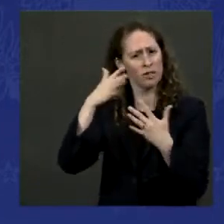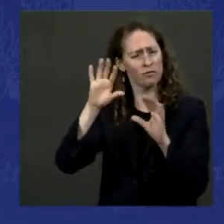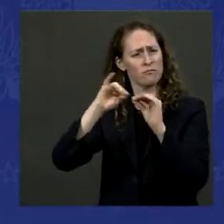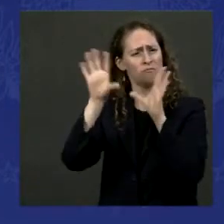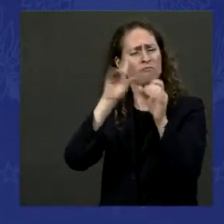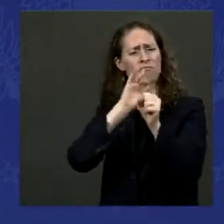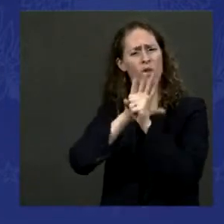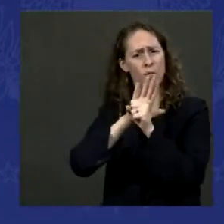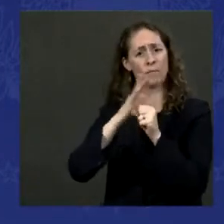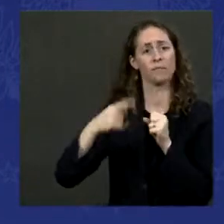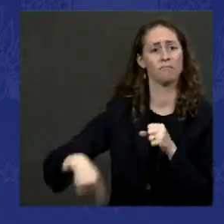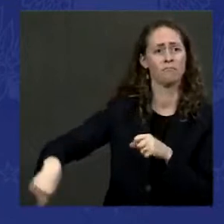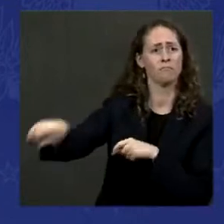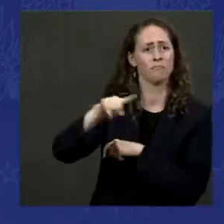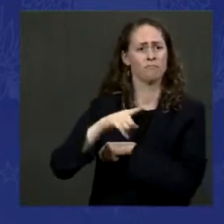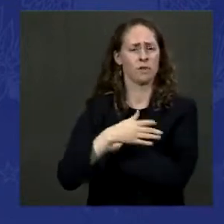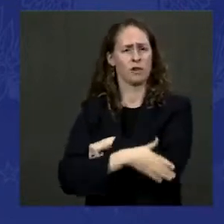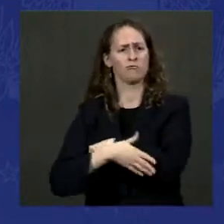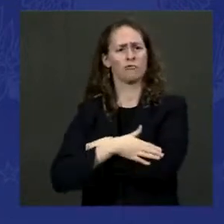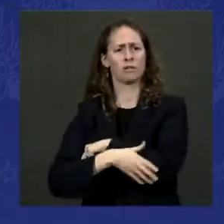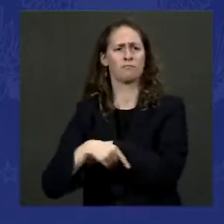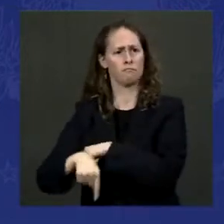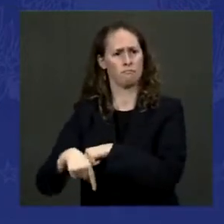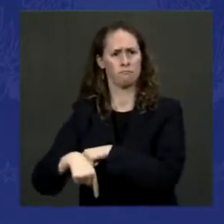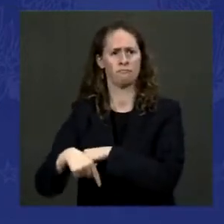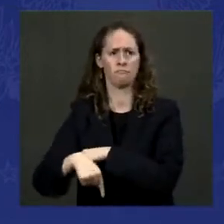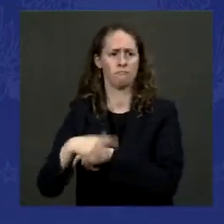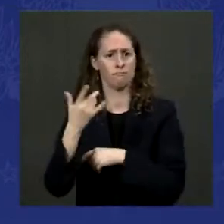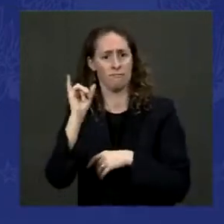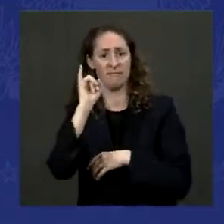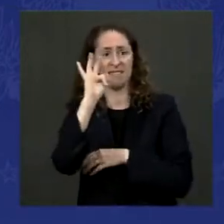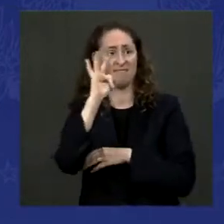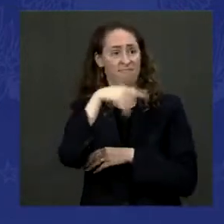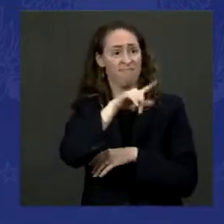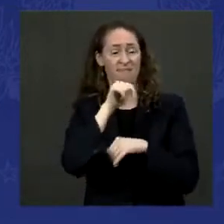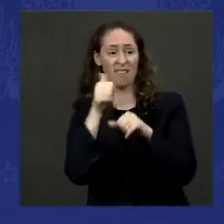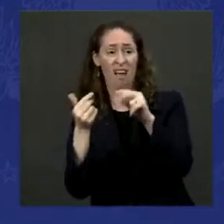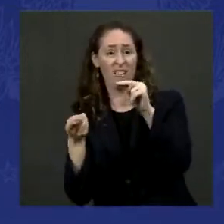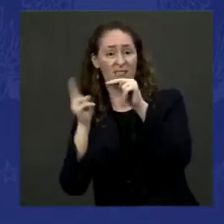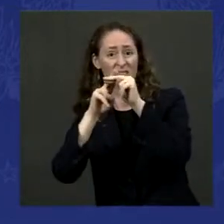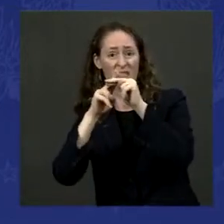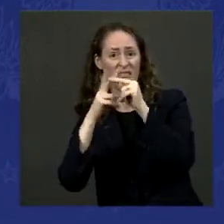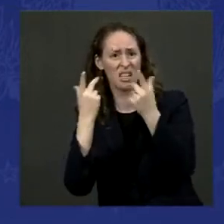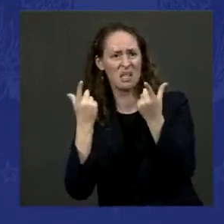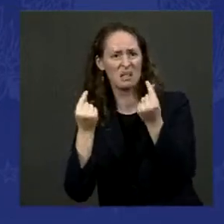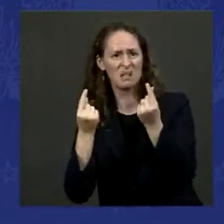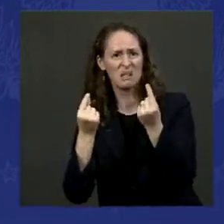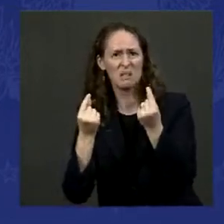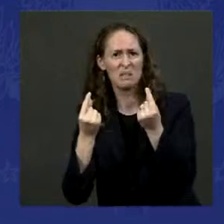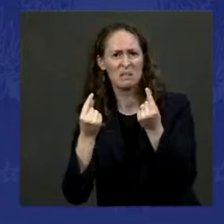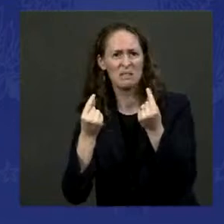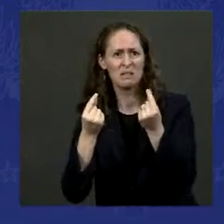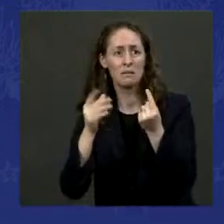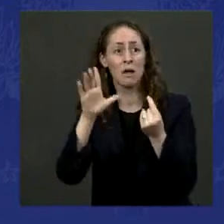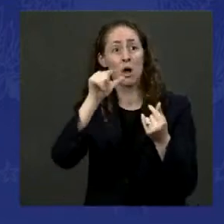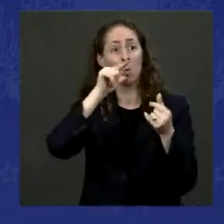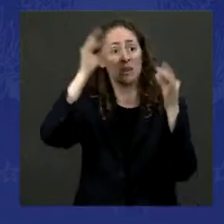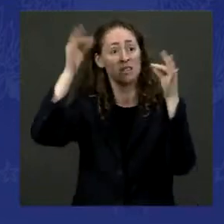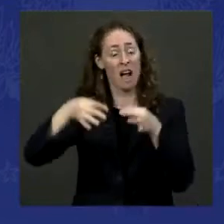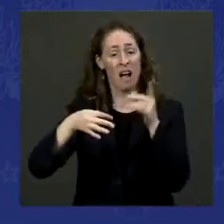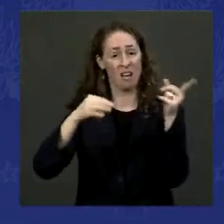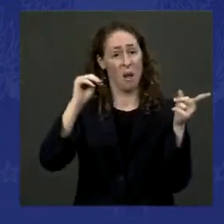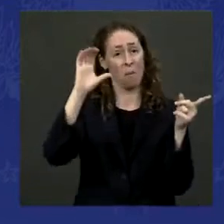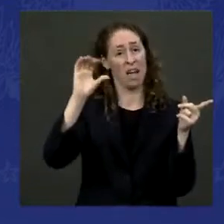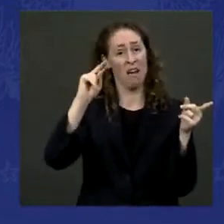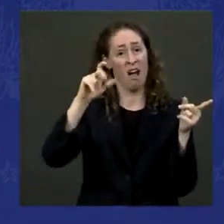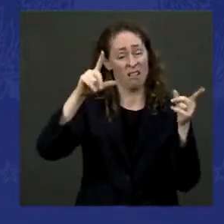that will not happen? No, I can't. That's up to Mitch McConnell. So it is